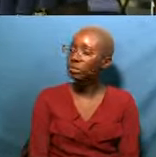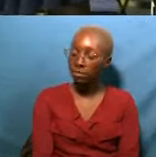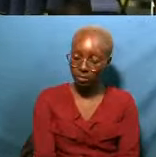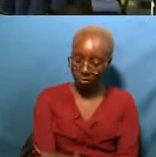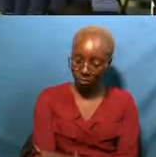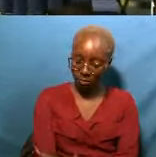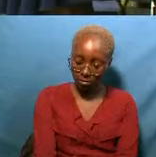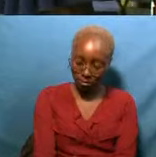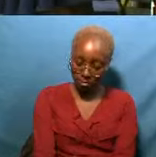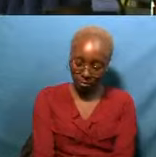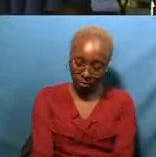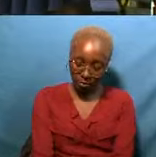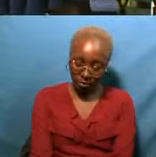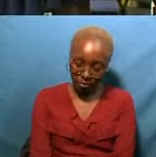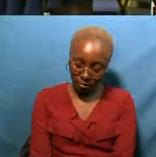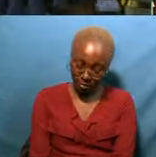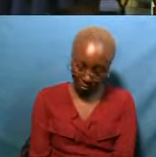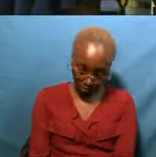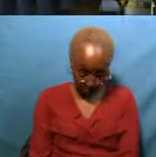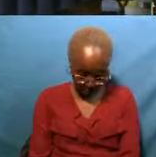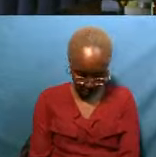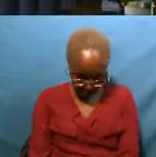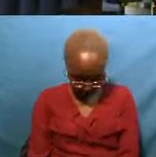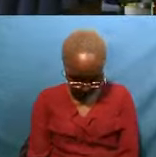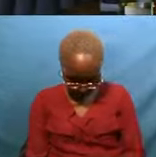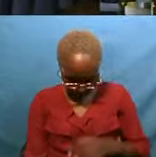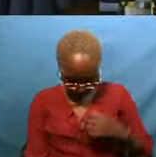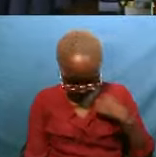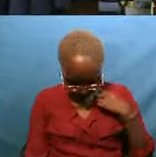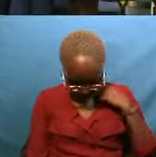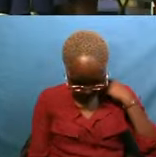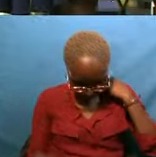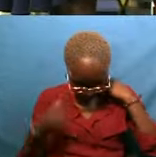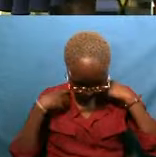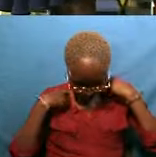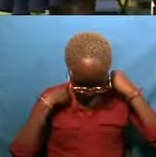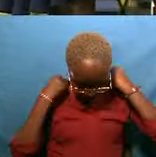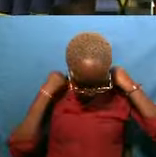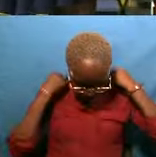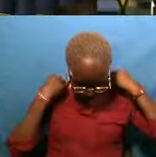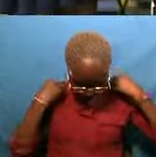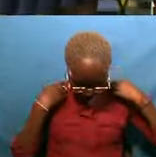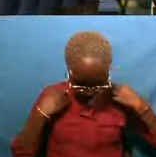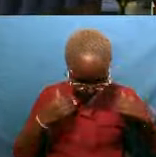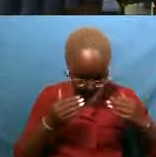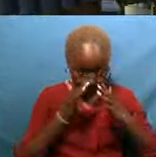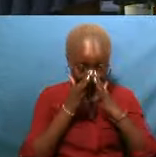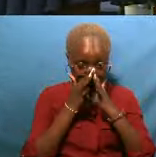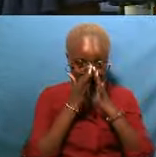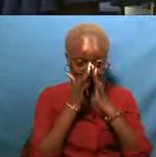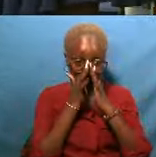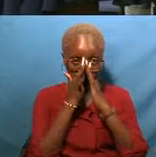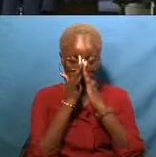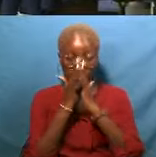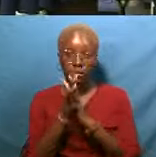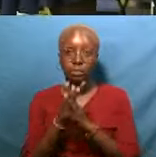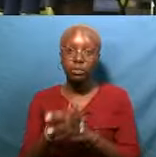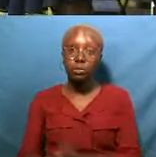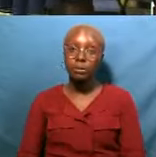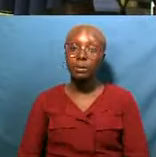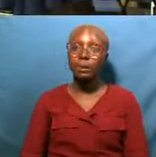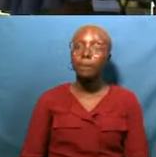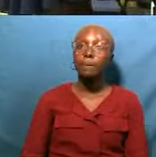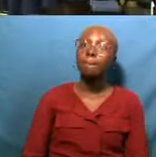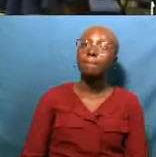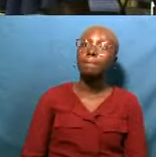when striving cease. My comforter, my all in